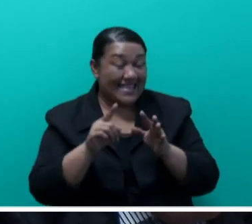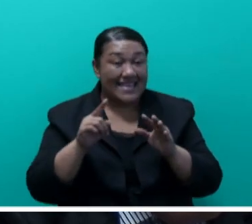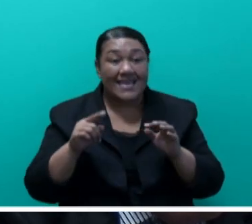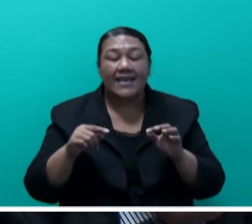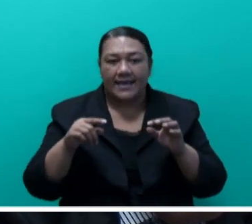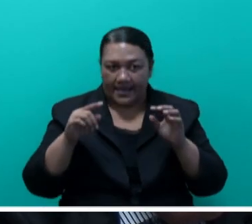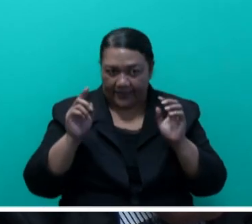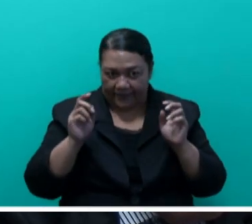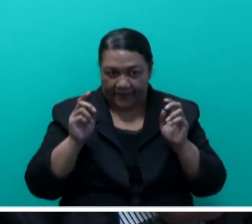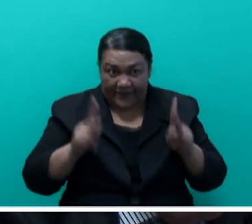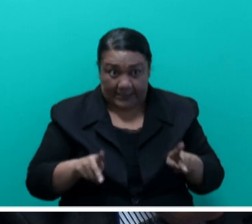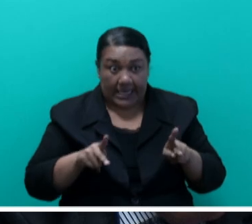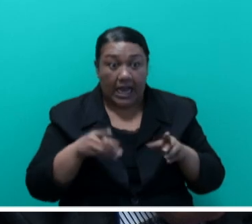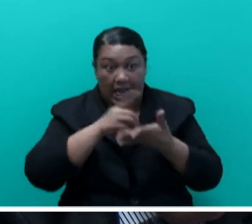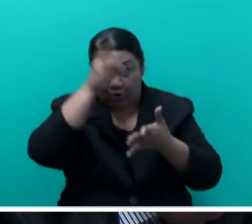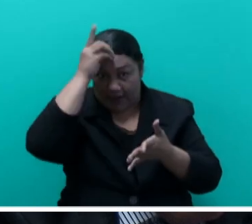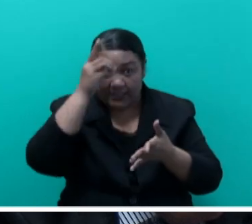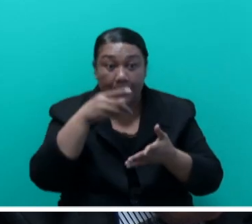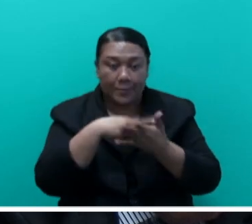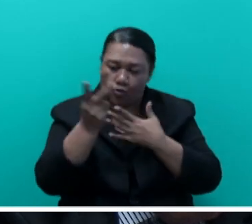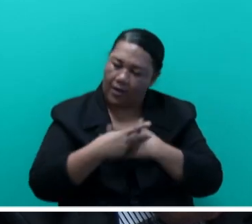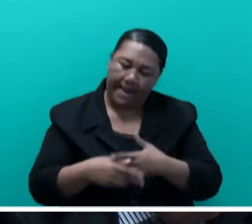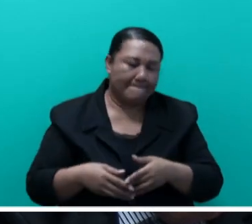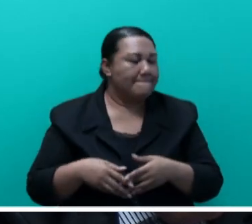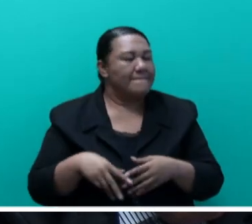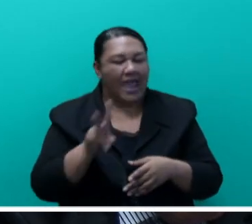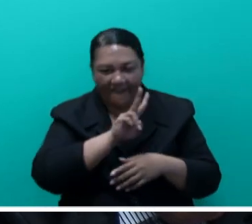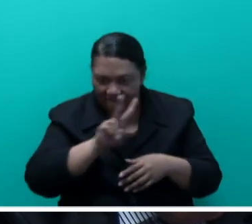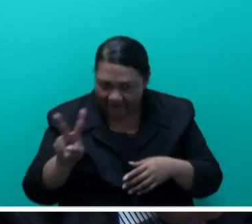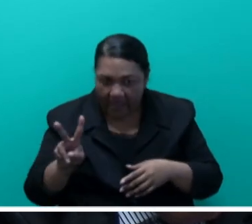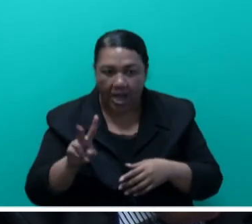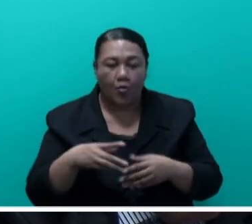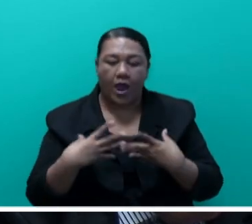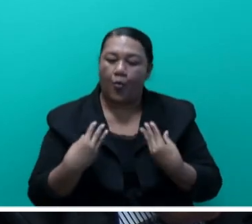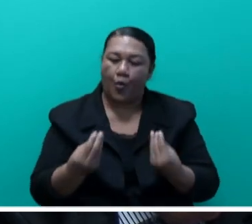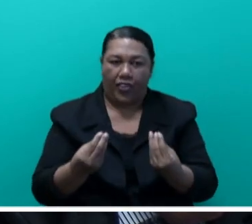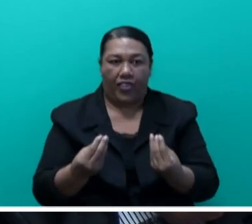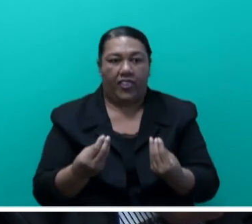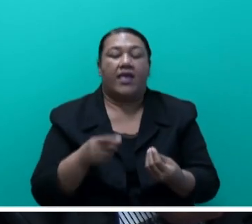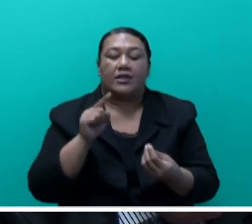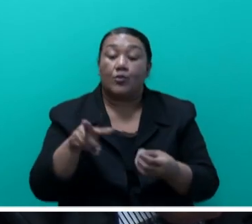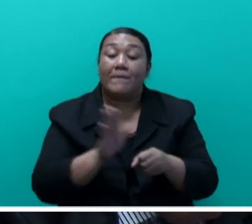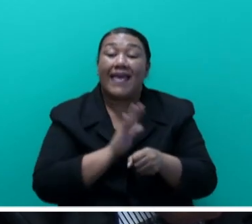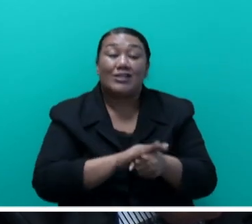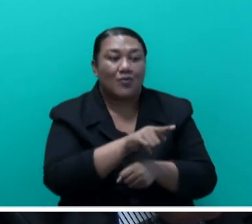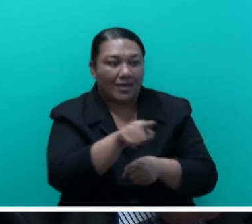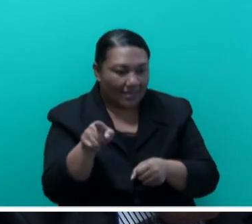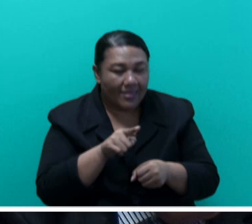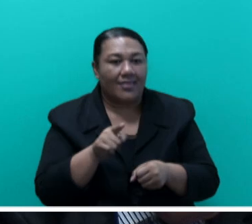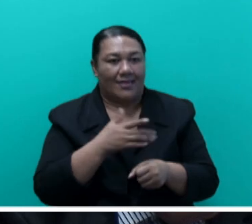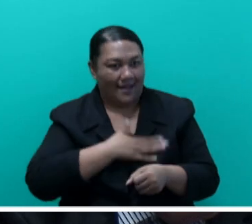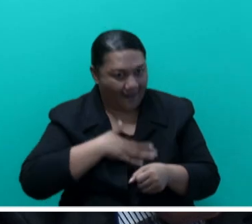a generation of young Fijians who value physical activity and carry those habits